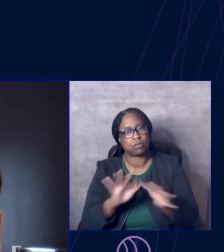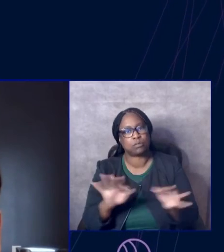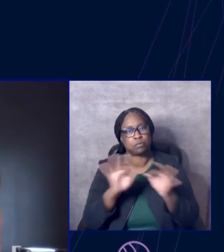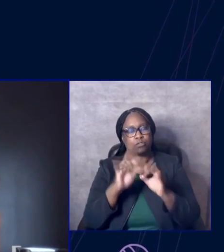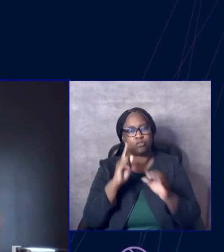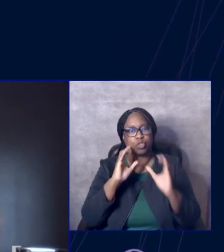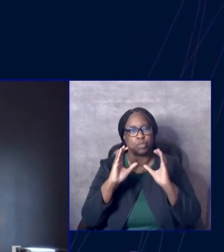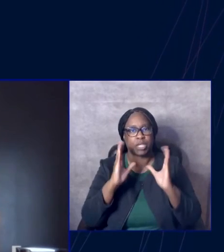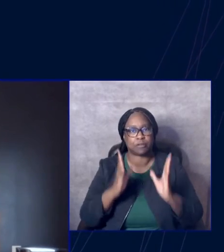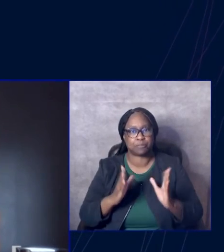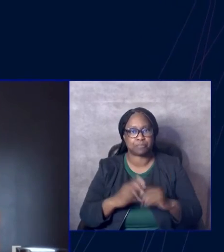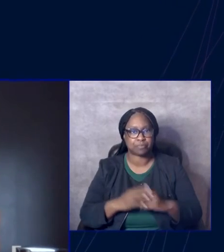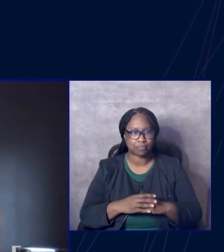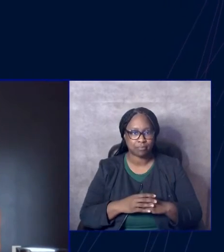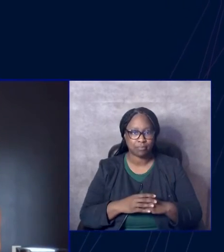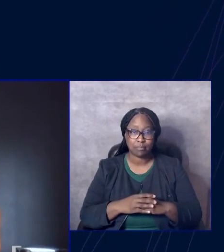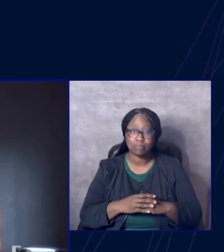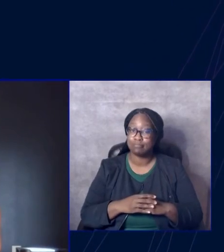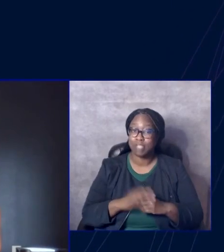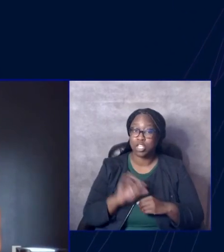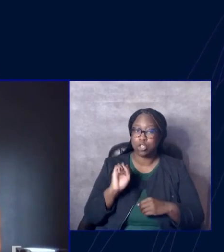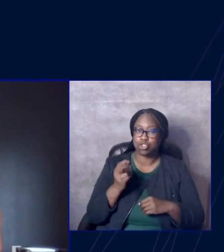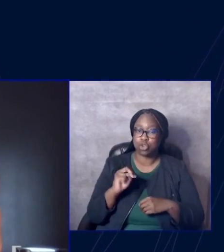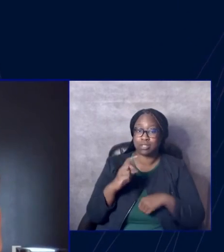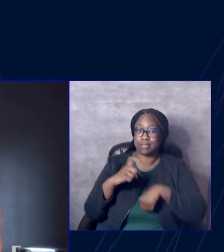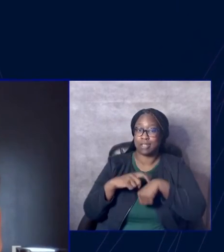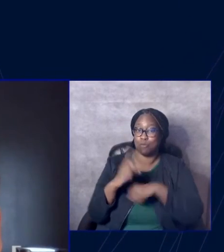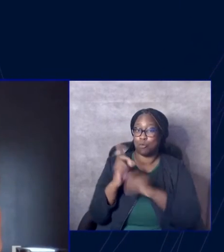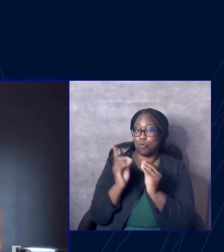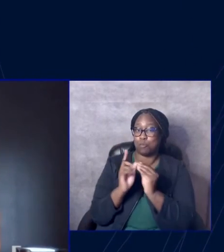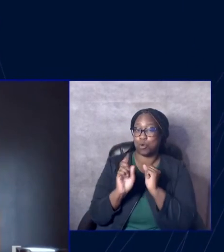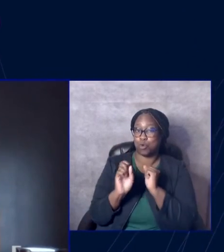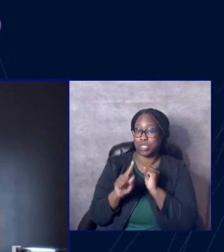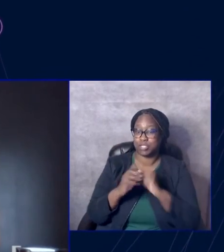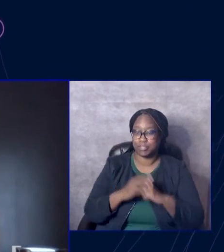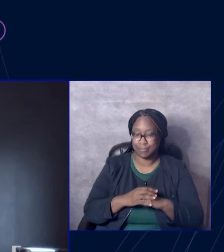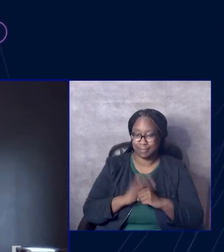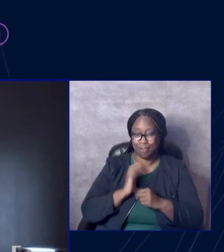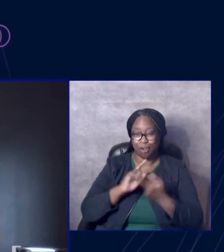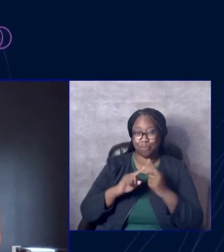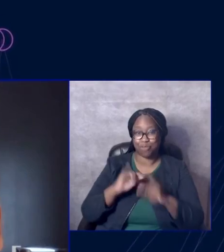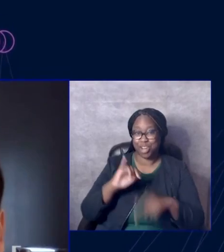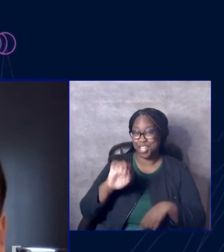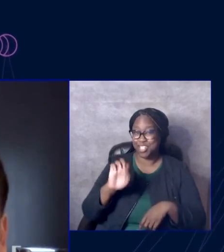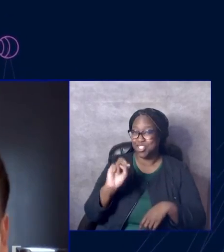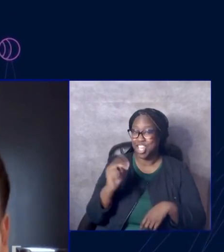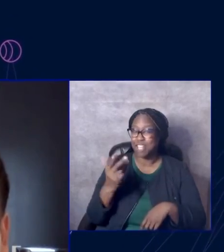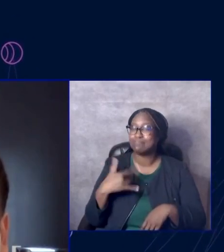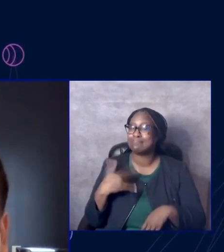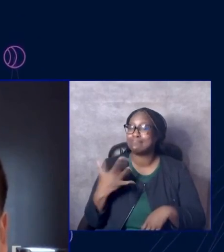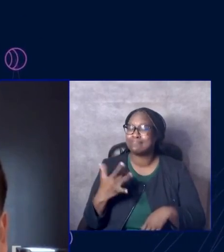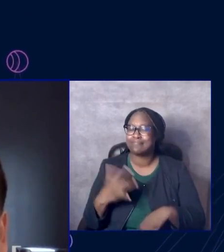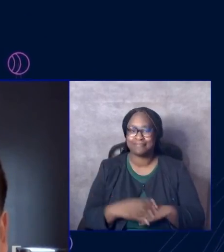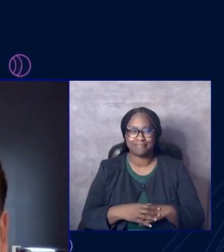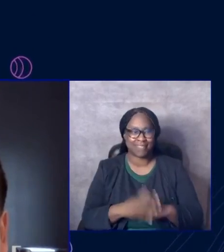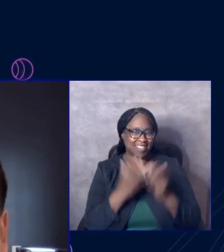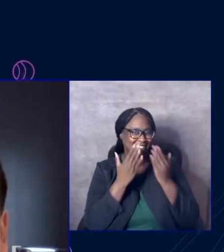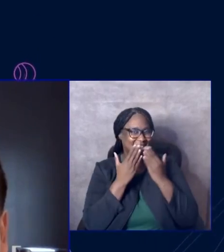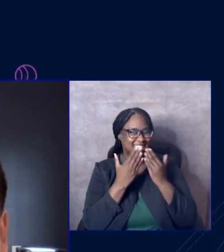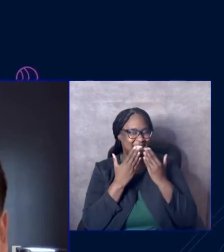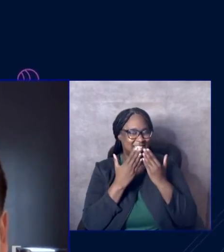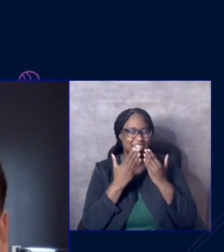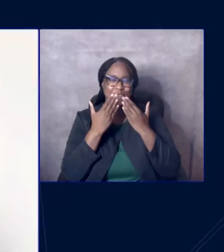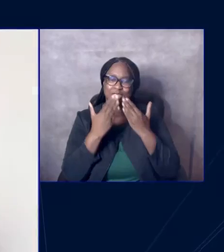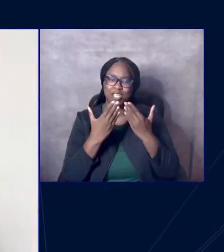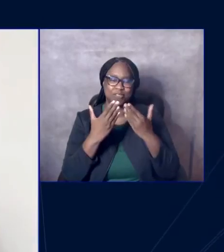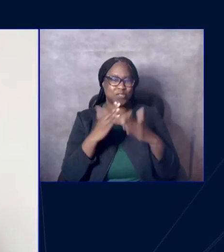All right, we have time for one more question. It's going to go to our friend Jen. Jen, what do you got? Hey, thanks so much. Thanks for sharing your amazing